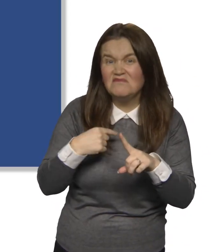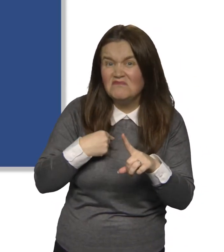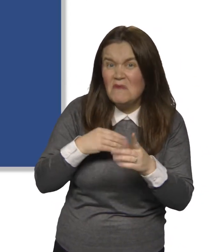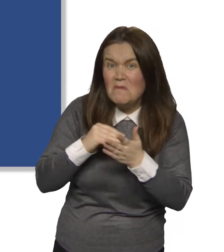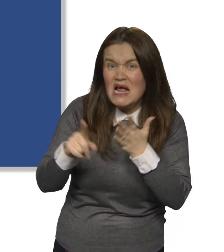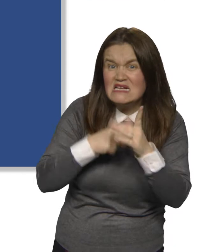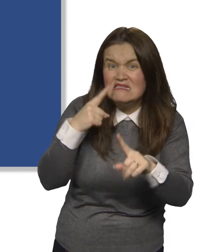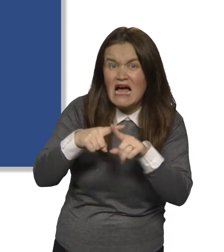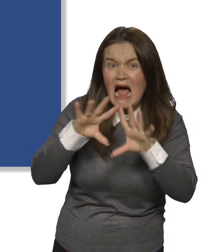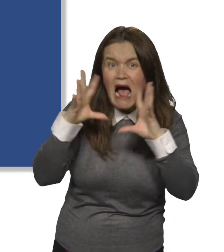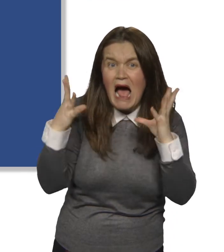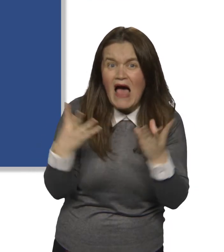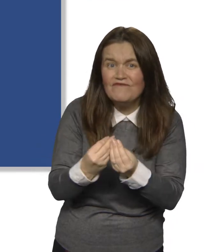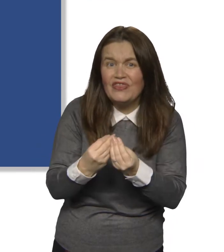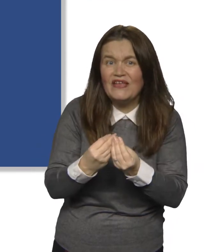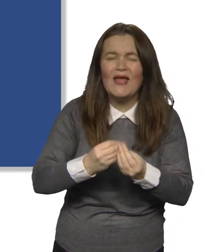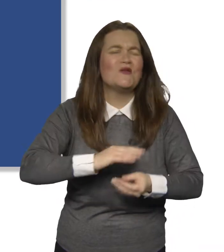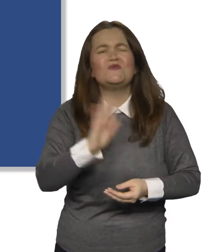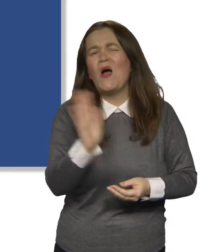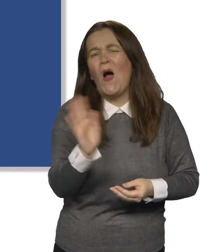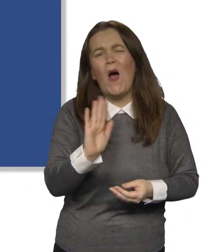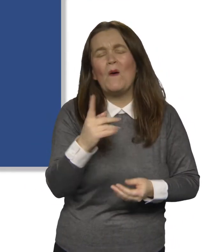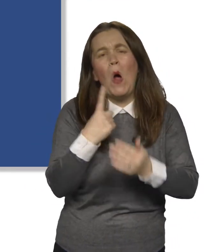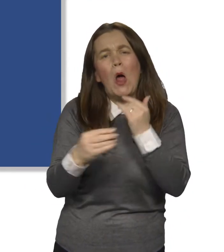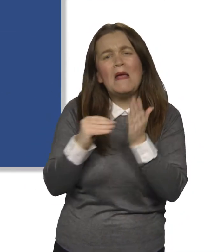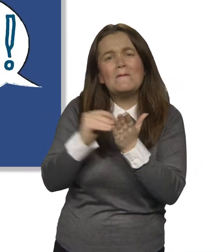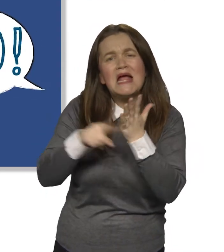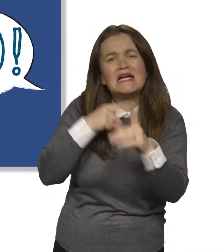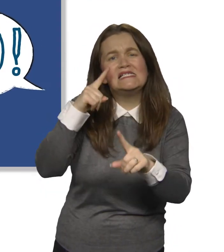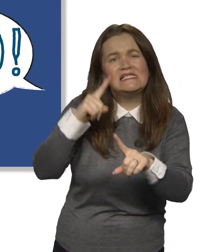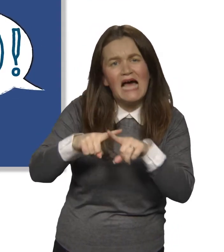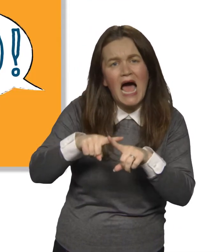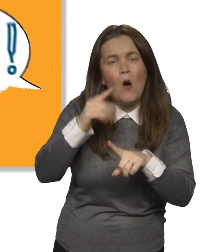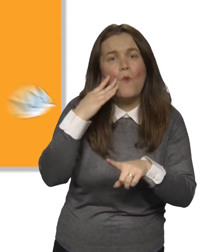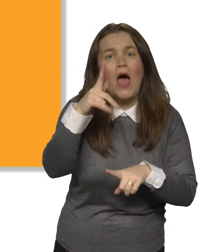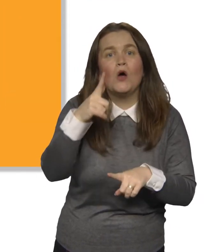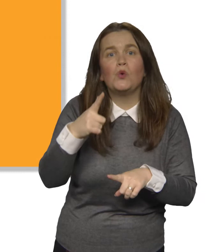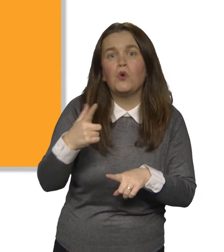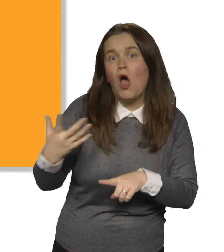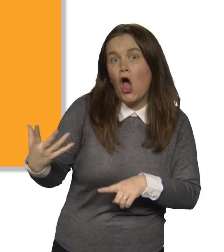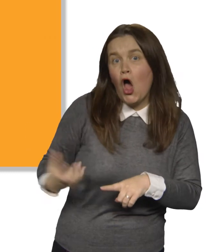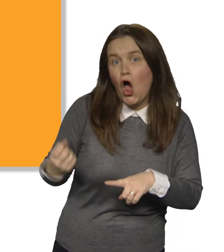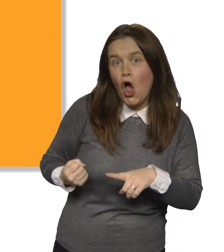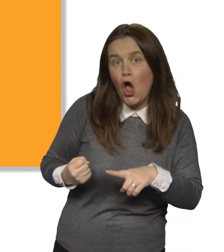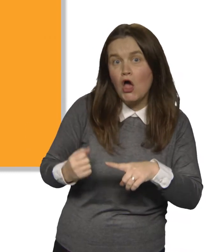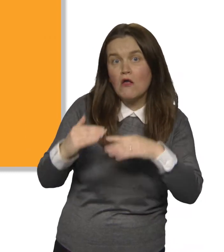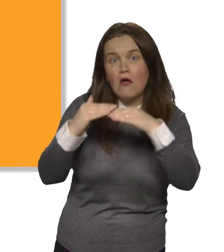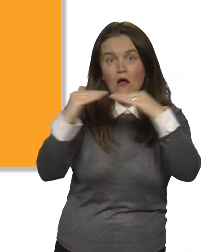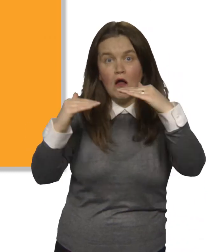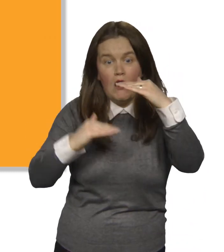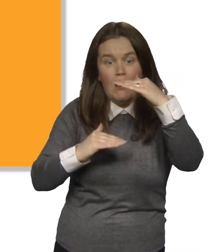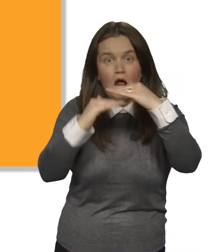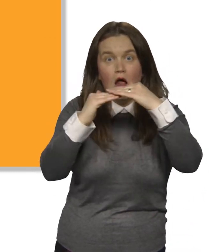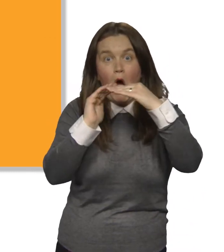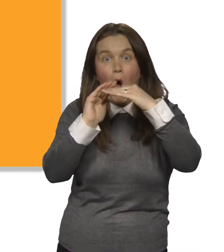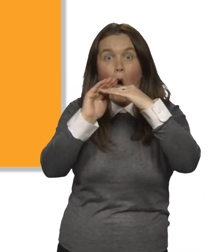is definitely one of them. Will I have to pay tax on everything? No. You only pay tax when the amount you